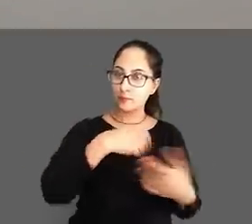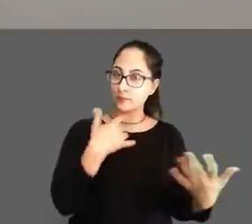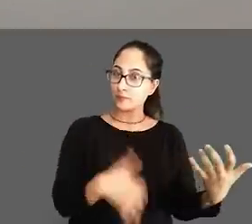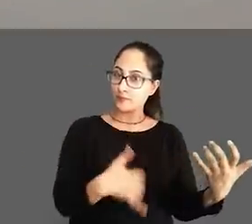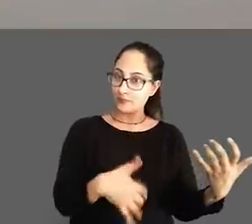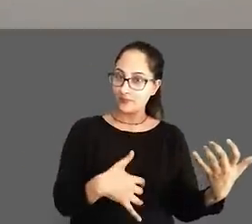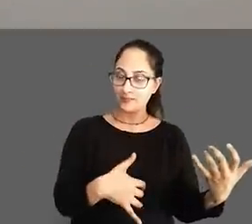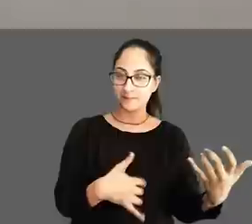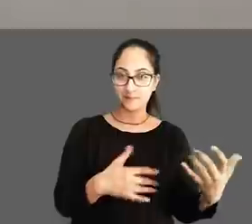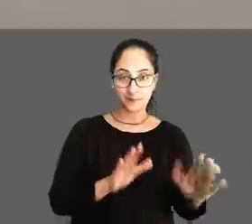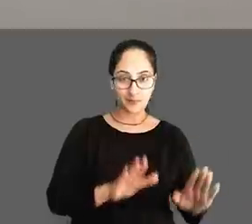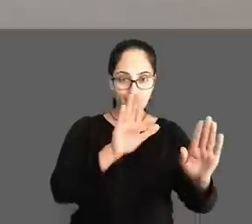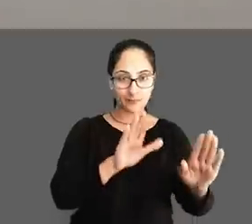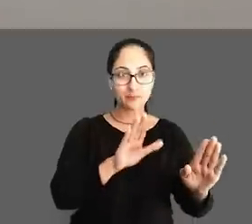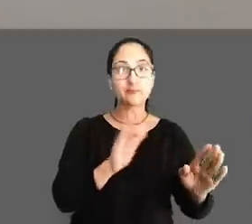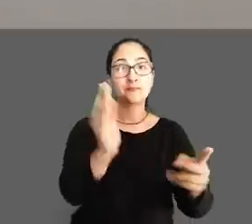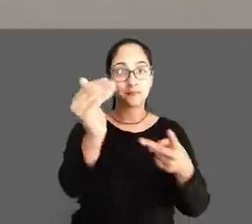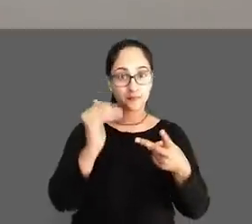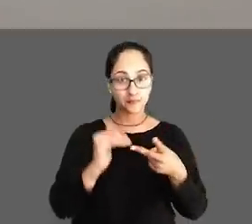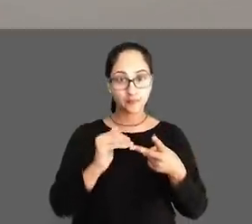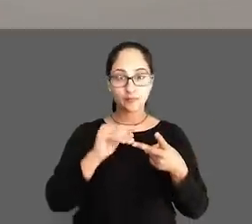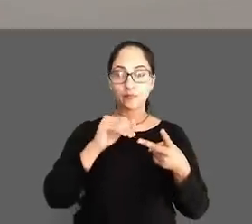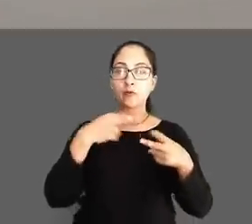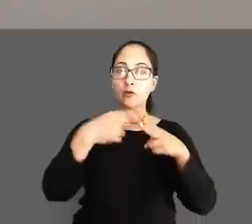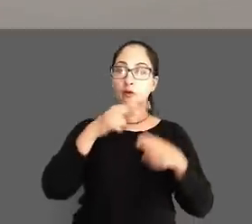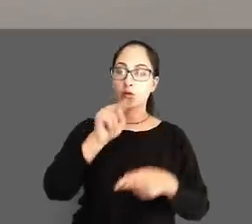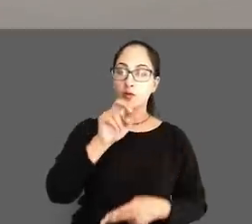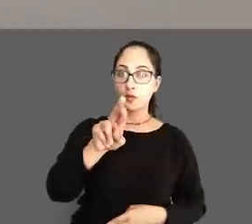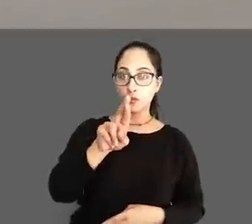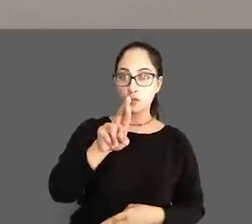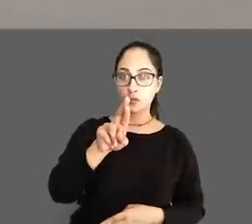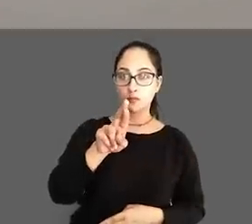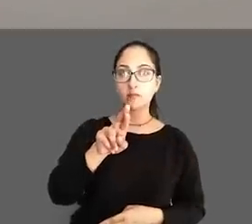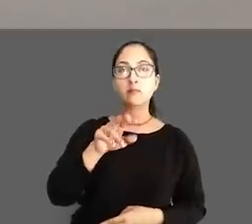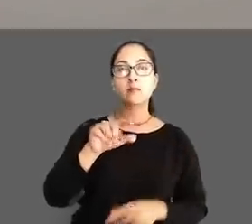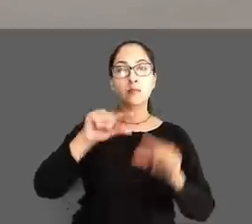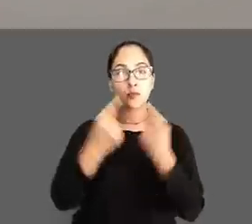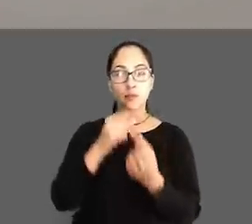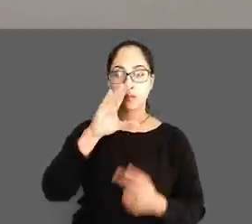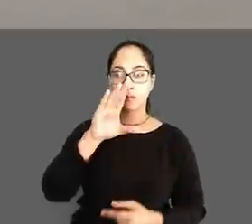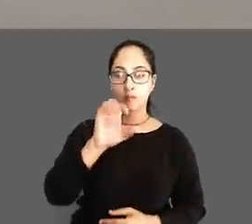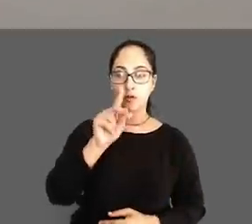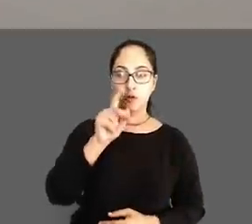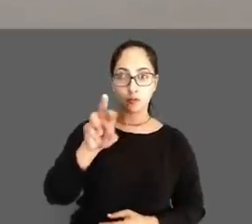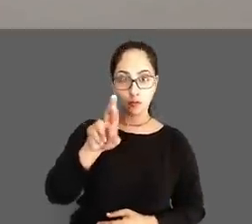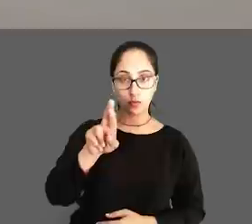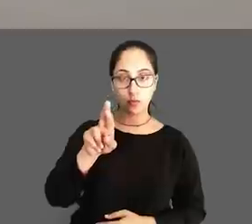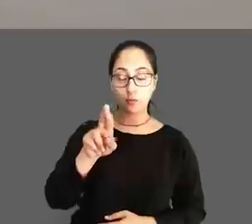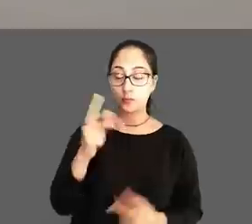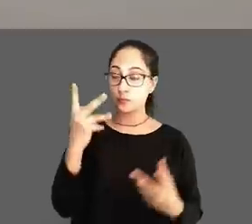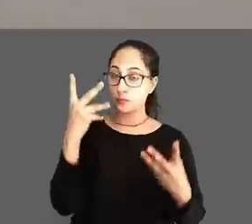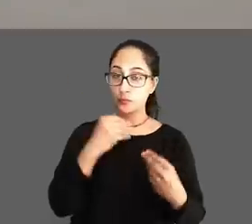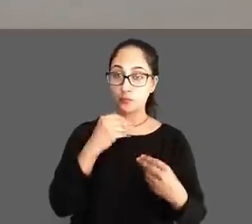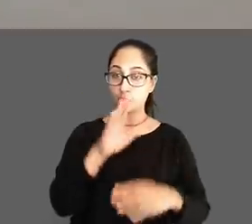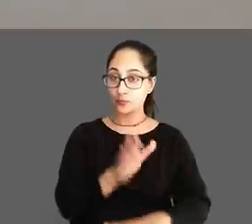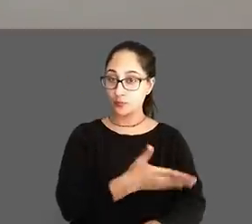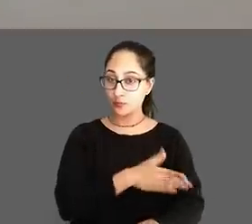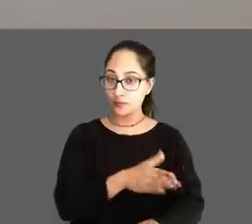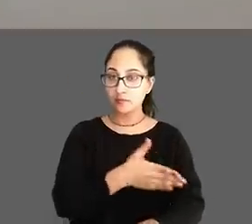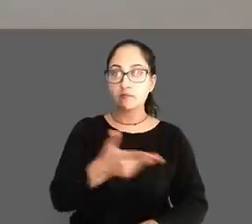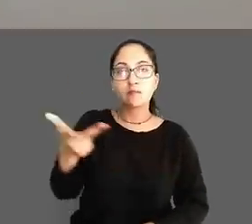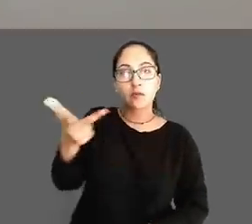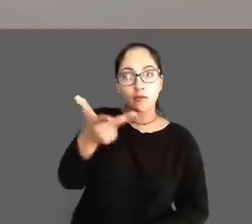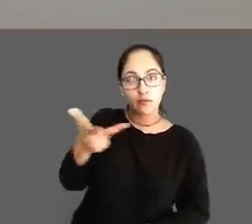his signature music to life. The second piece is titled Noor by the group Concord and is a beautiful